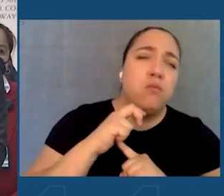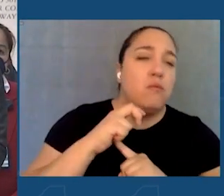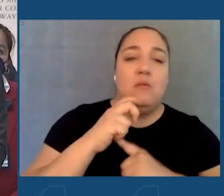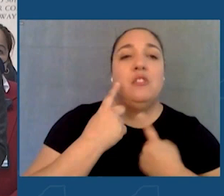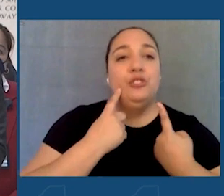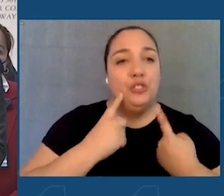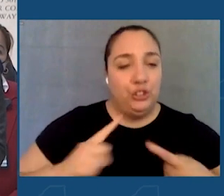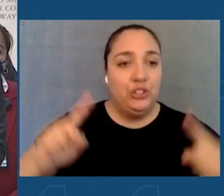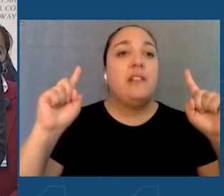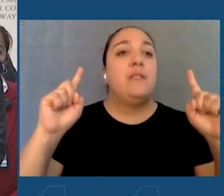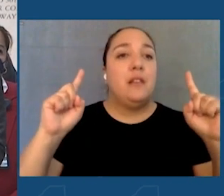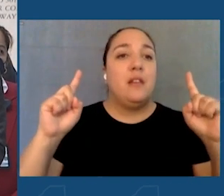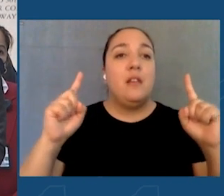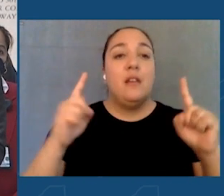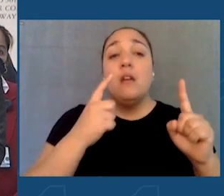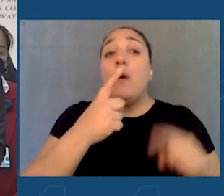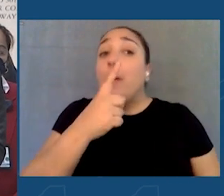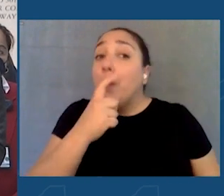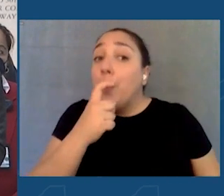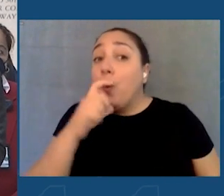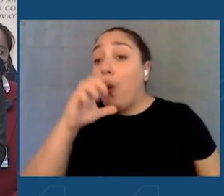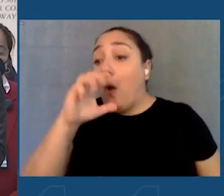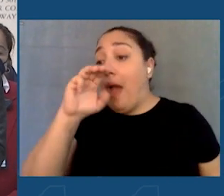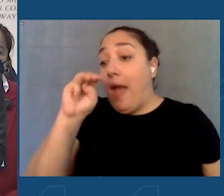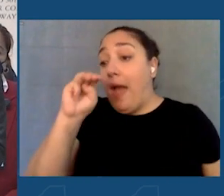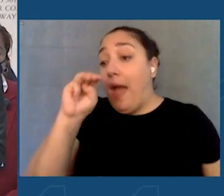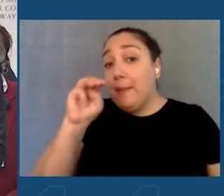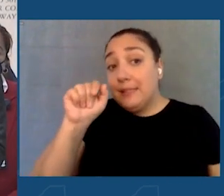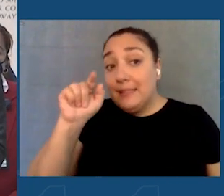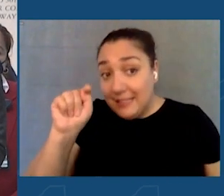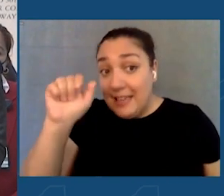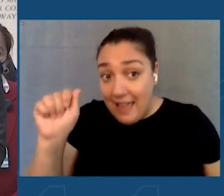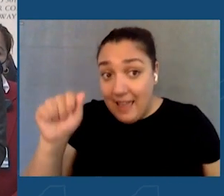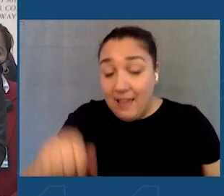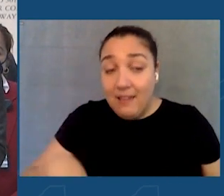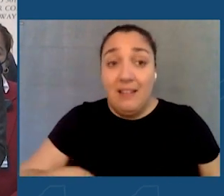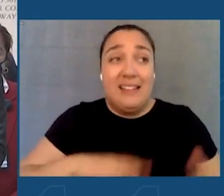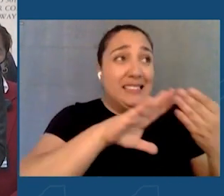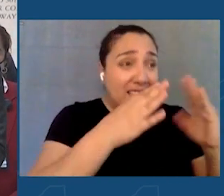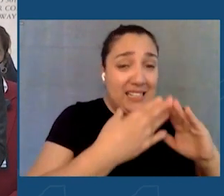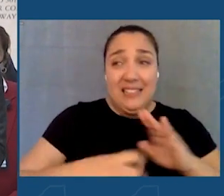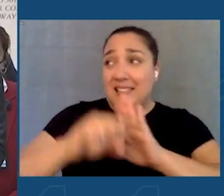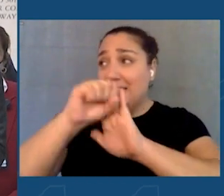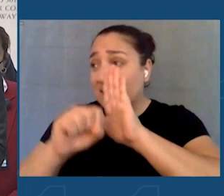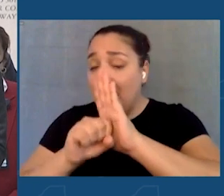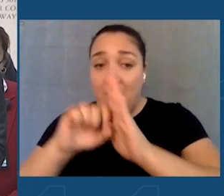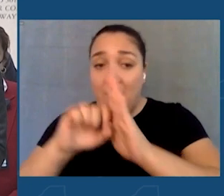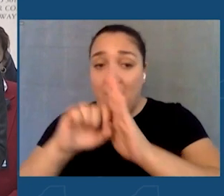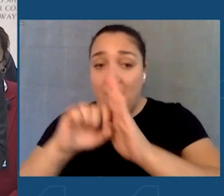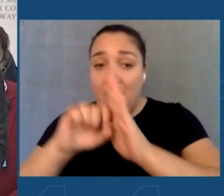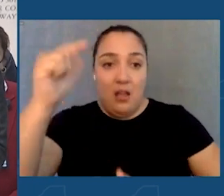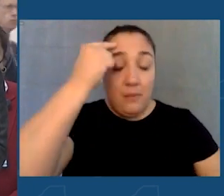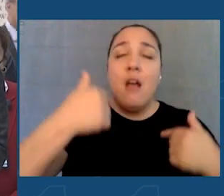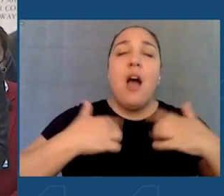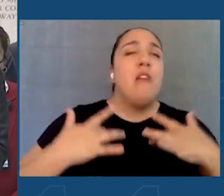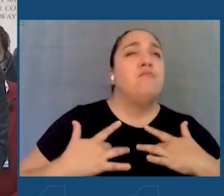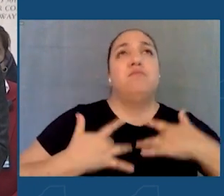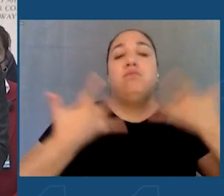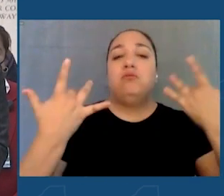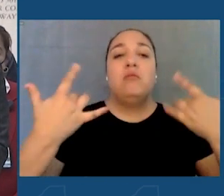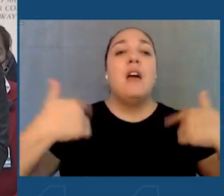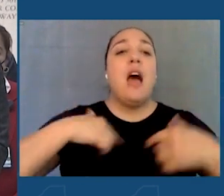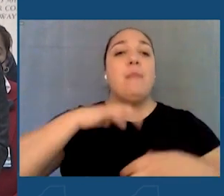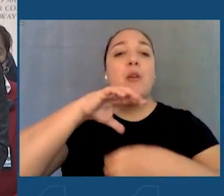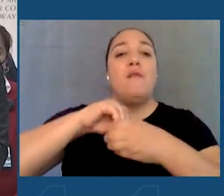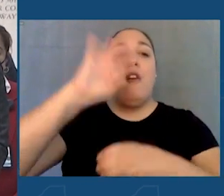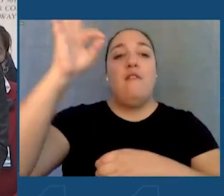our MTA, our city and state government, and I'm thrilled to have been the federal partner in working to get the